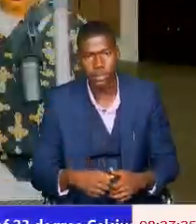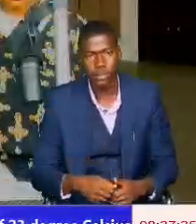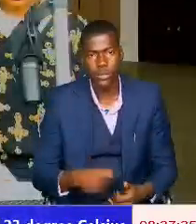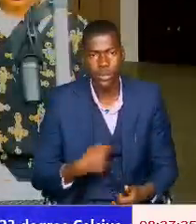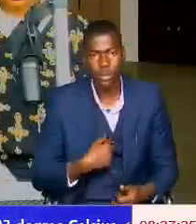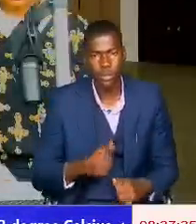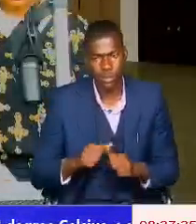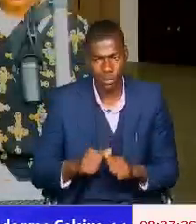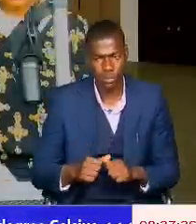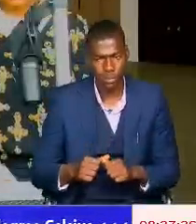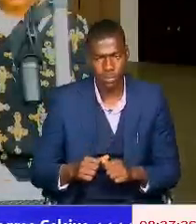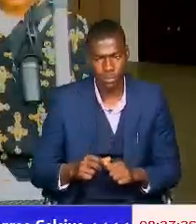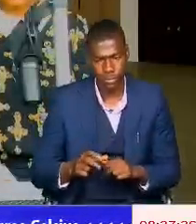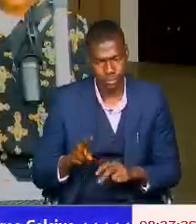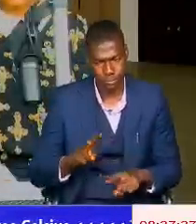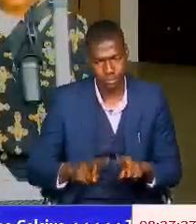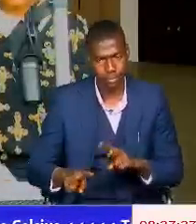watch him.